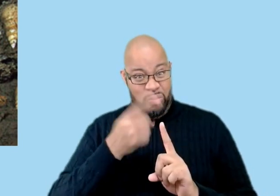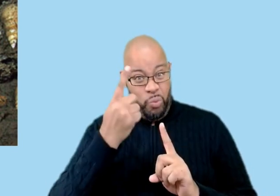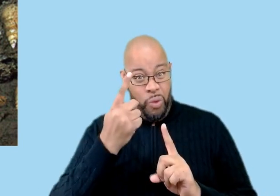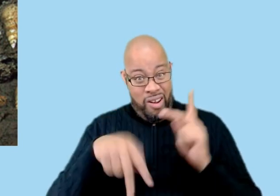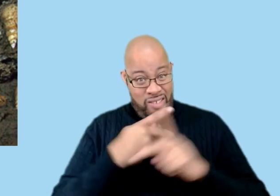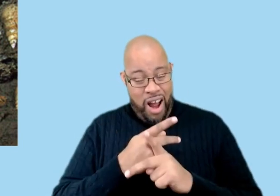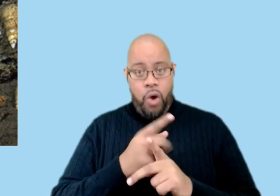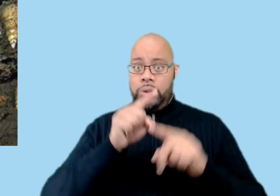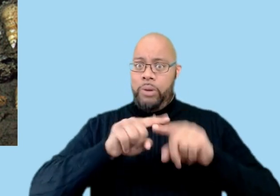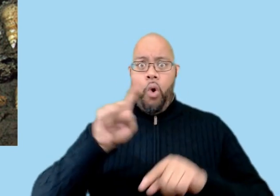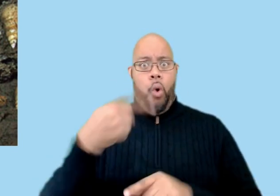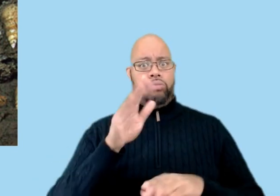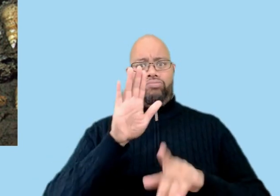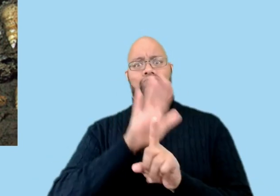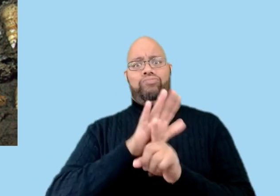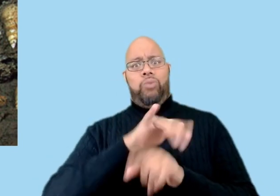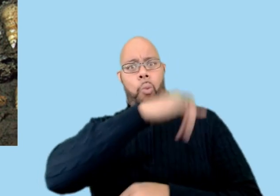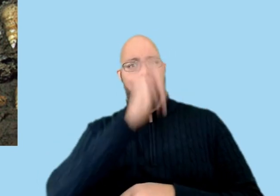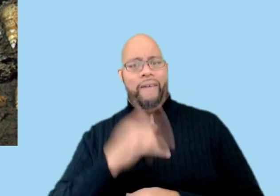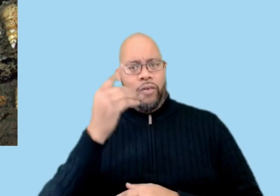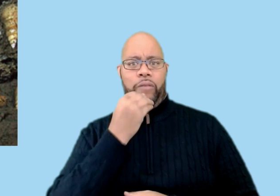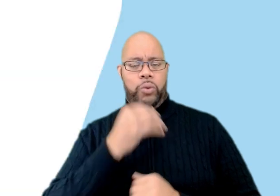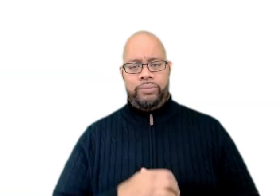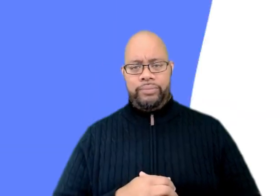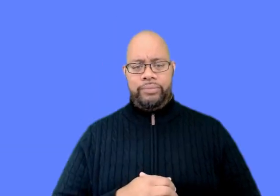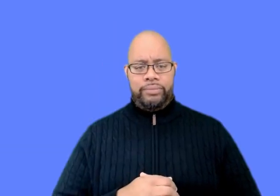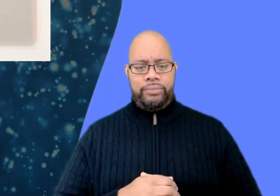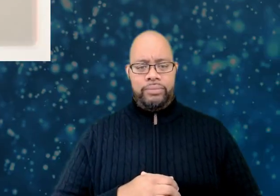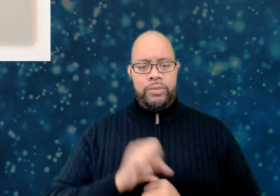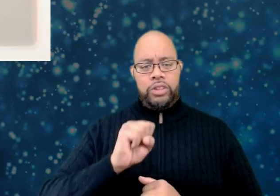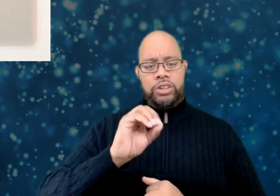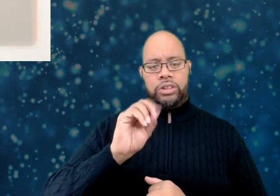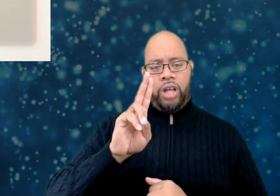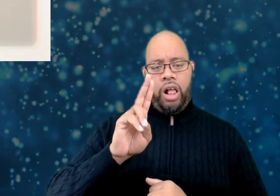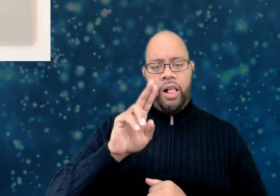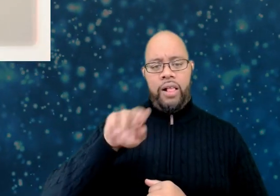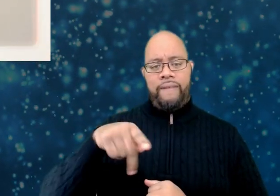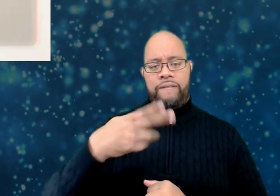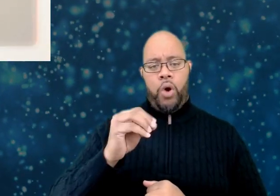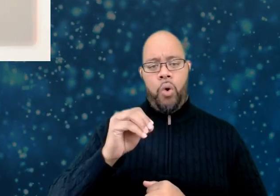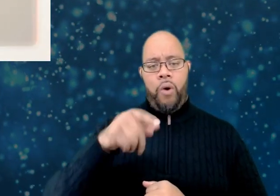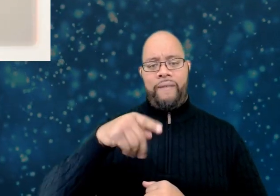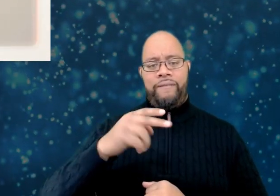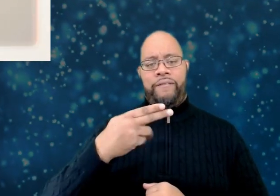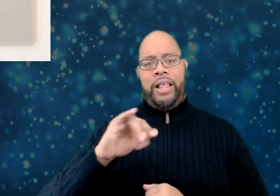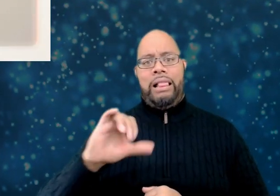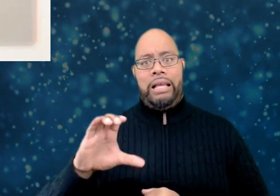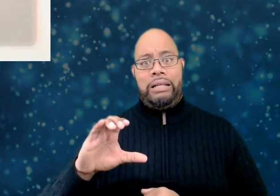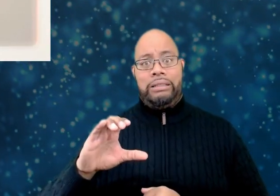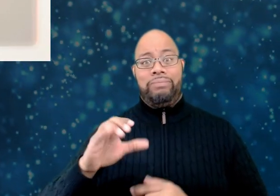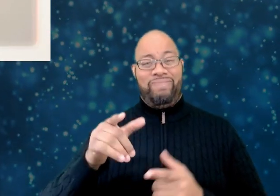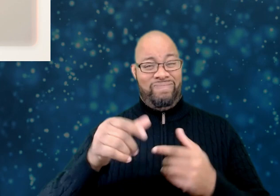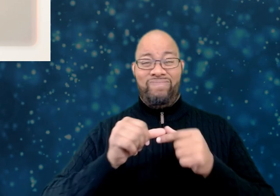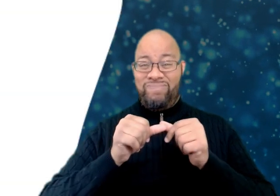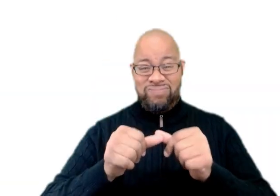ruby spear snail solely rely on the whale falls for food. The self-fulfilling stage is the longest running stage, lasting from